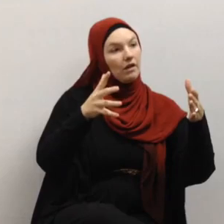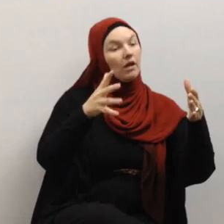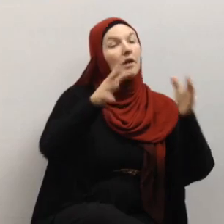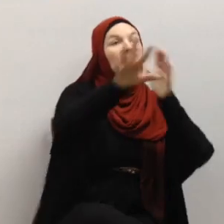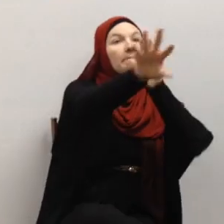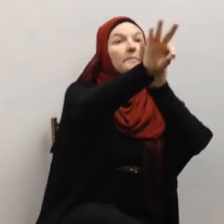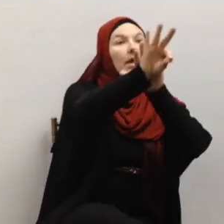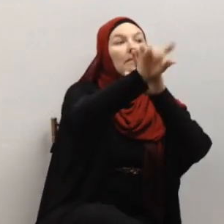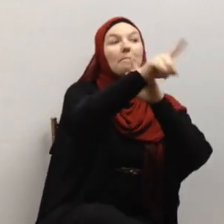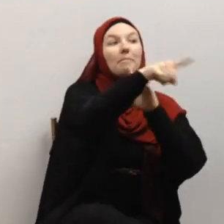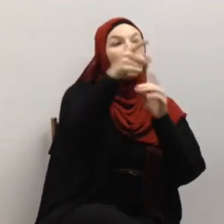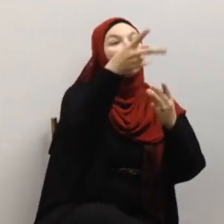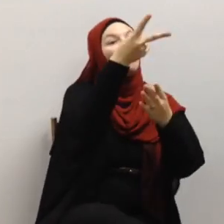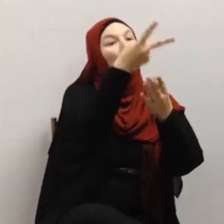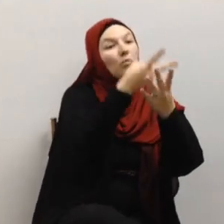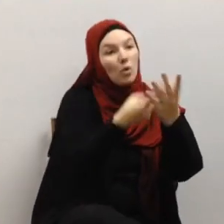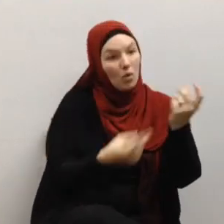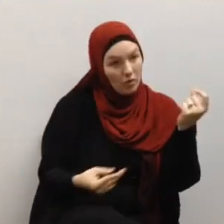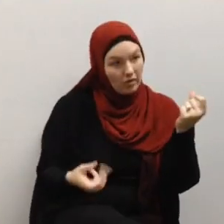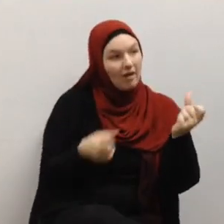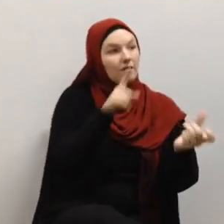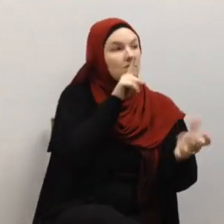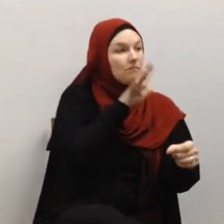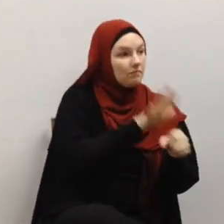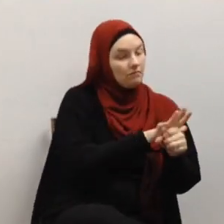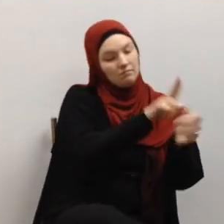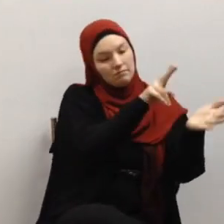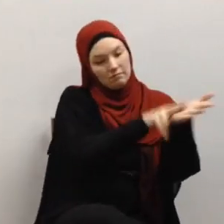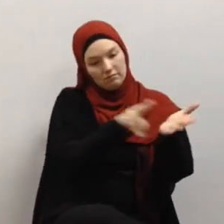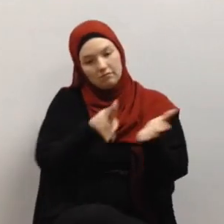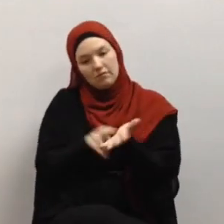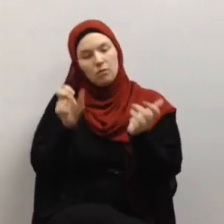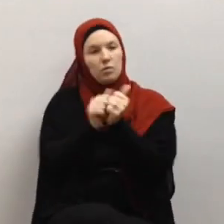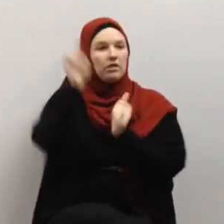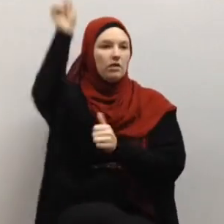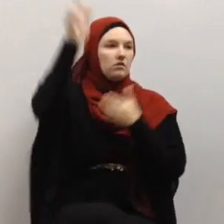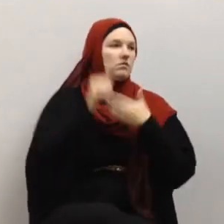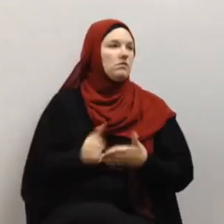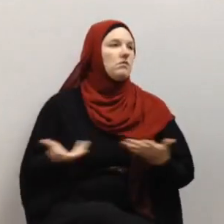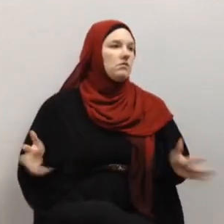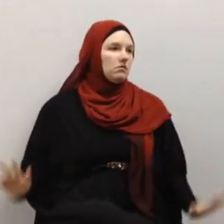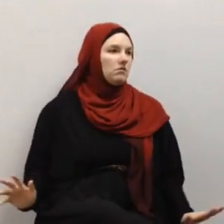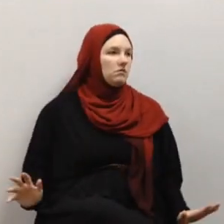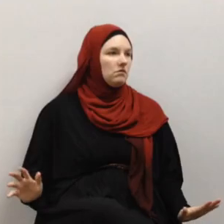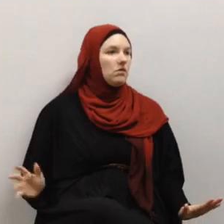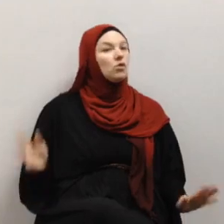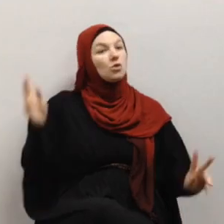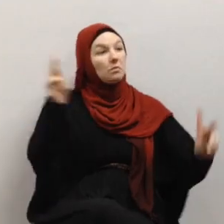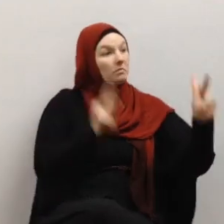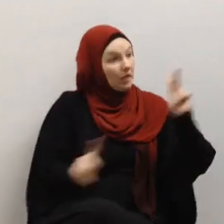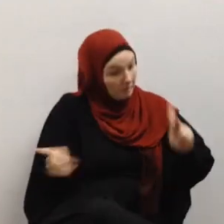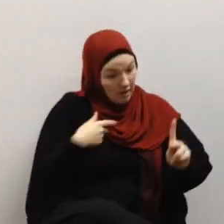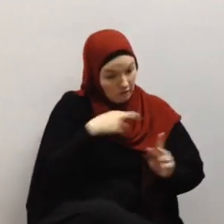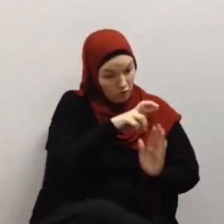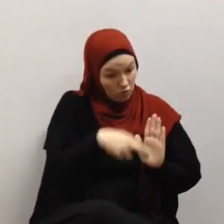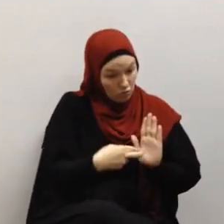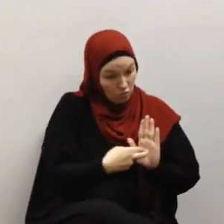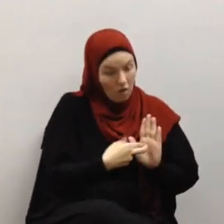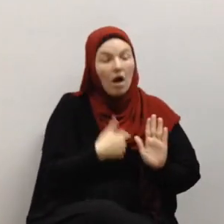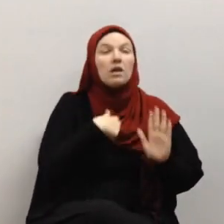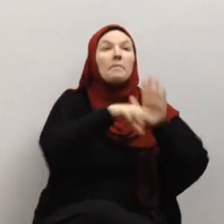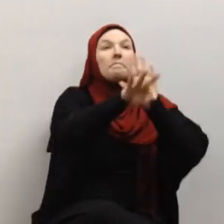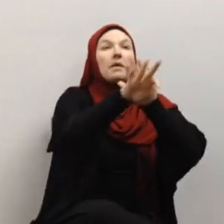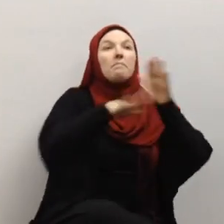bound by the guidance of Allah. This is what it is. So the people have a role in choosing the ruler, but they have no